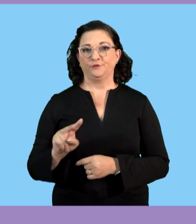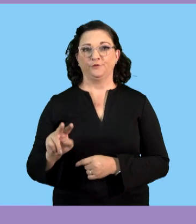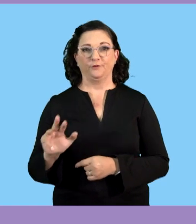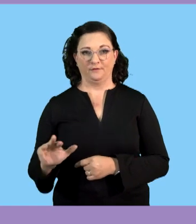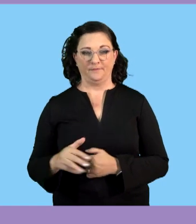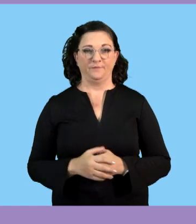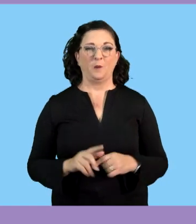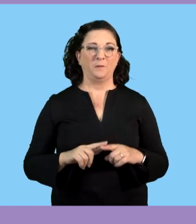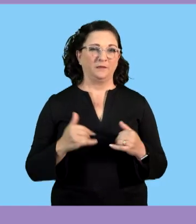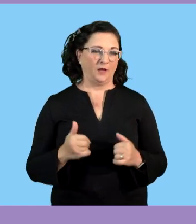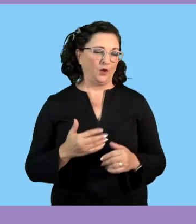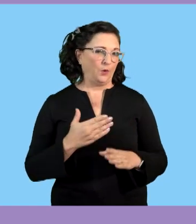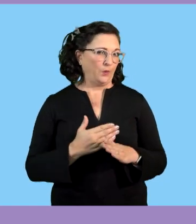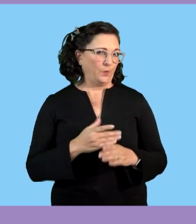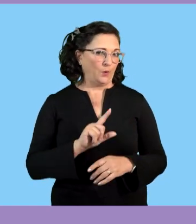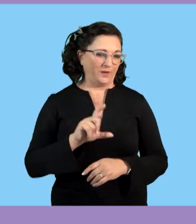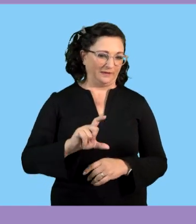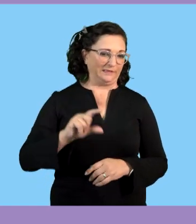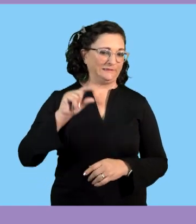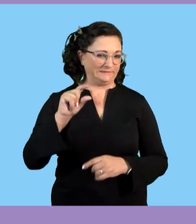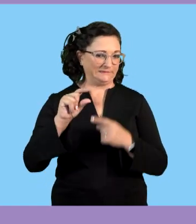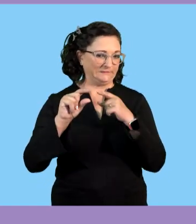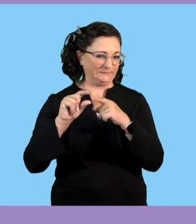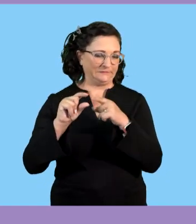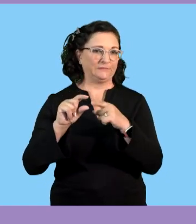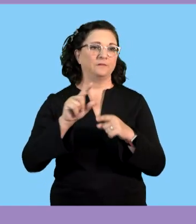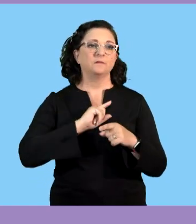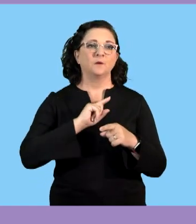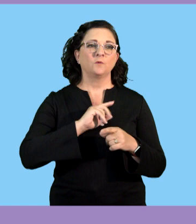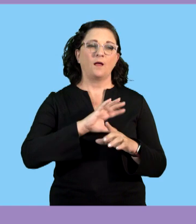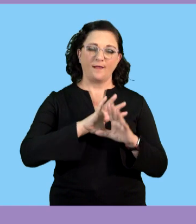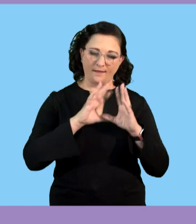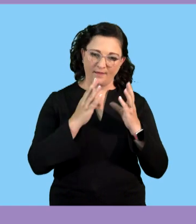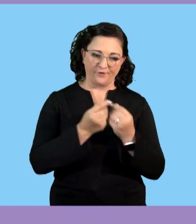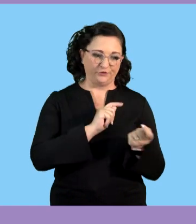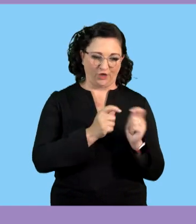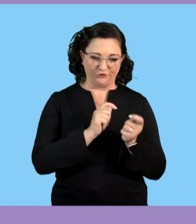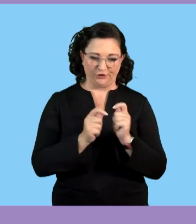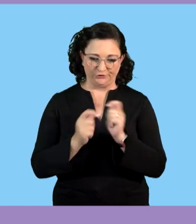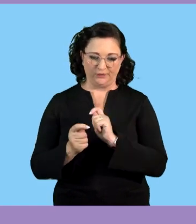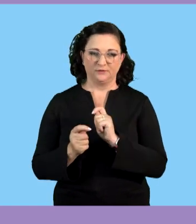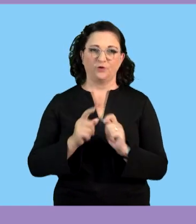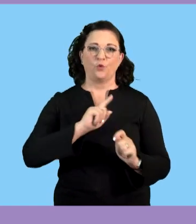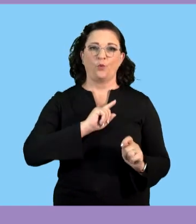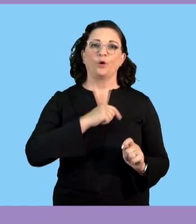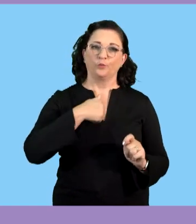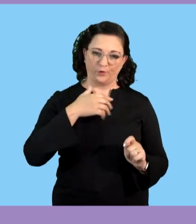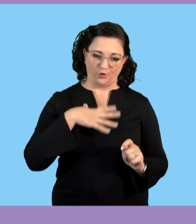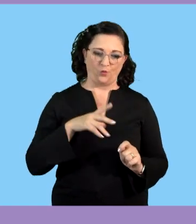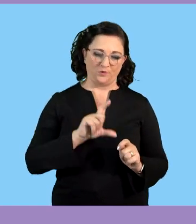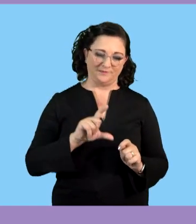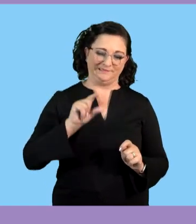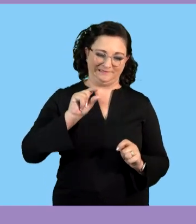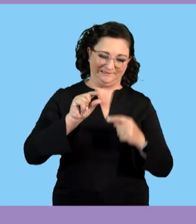729. Because we are working with exponents, the first thing we are going to do is to change all the numbers that are not already in exponential